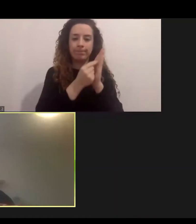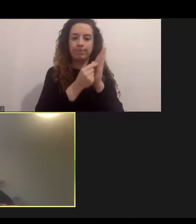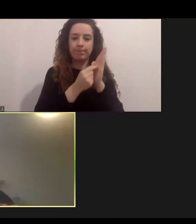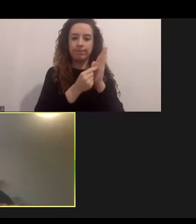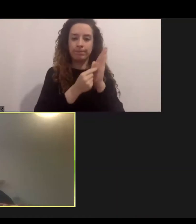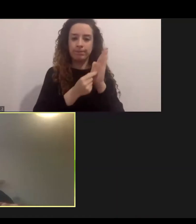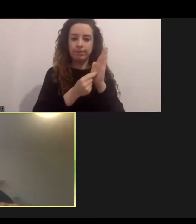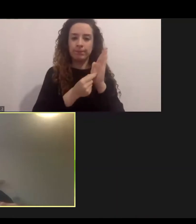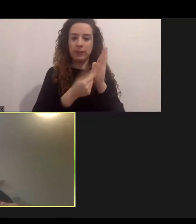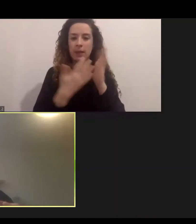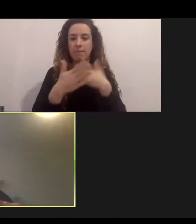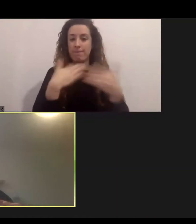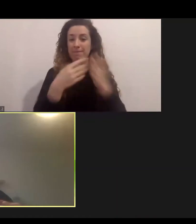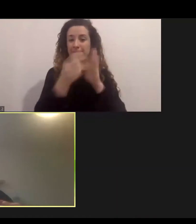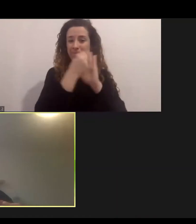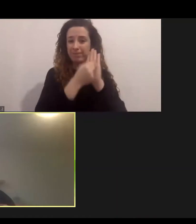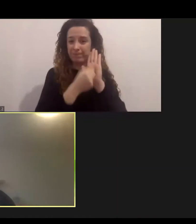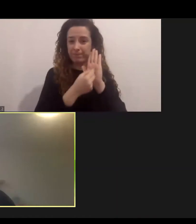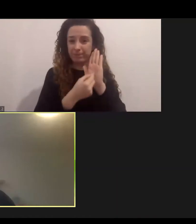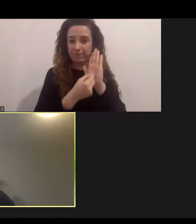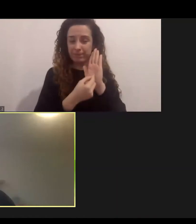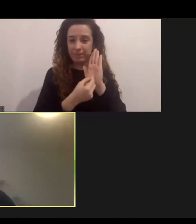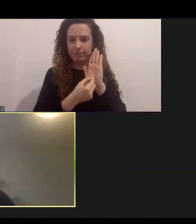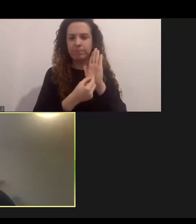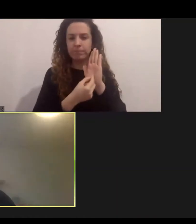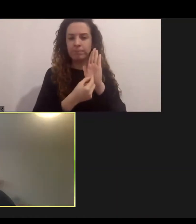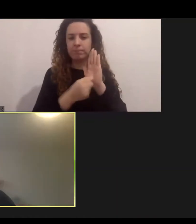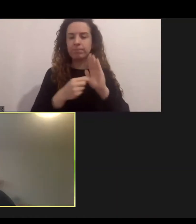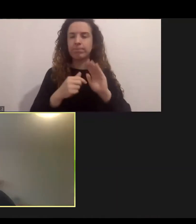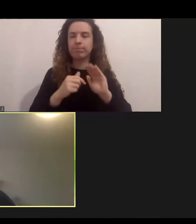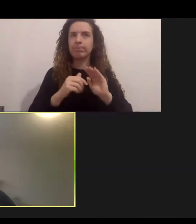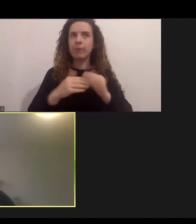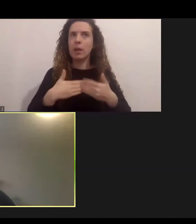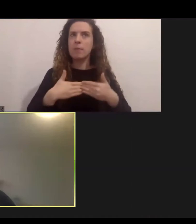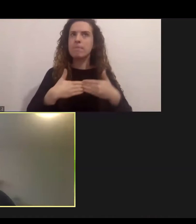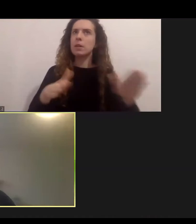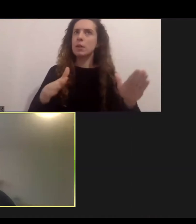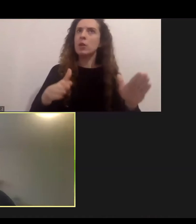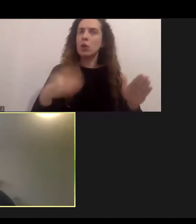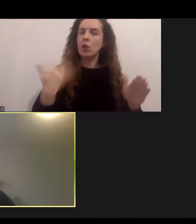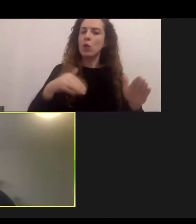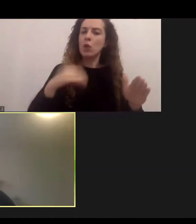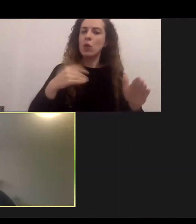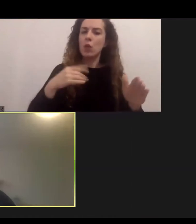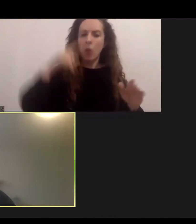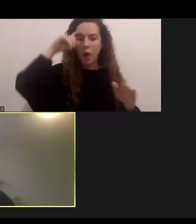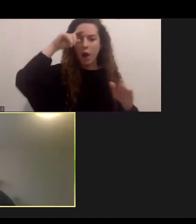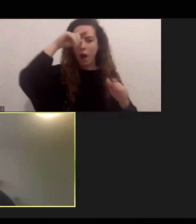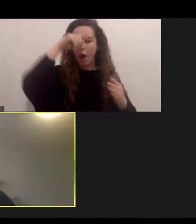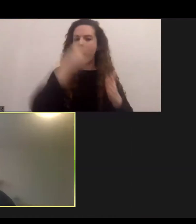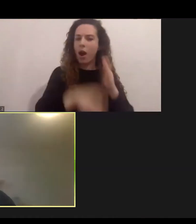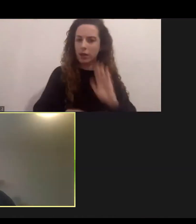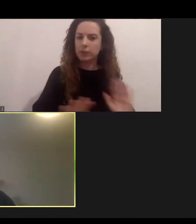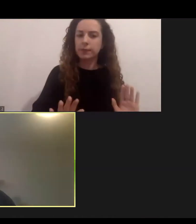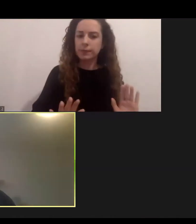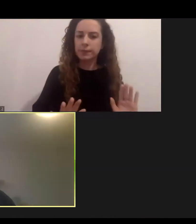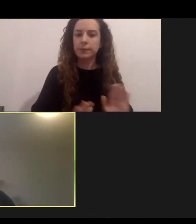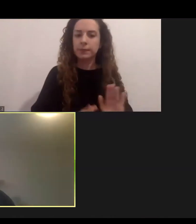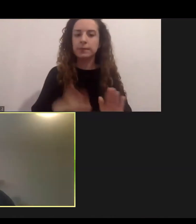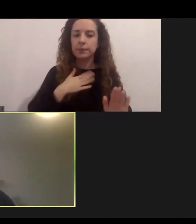transcription of Chinese characters. So every student